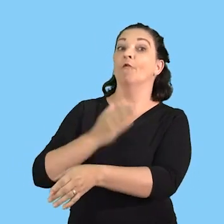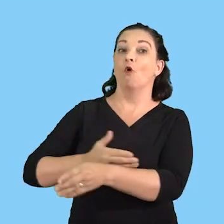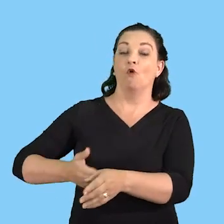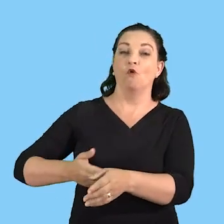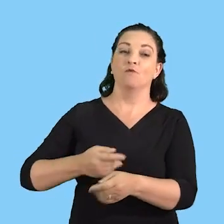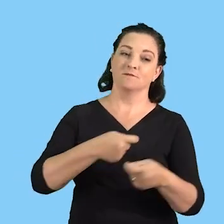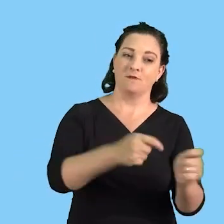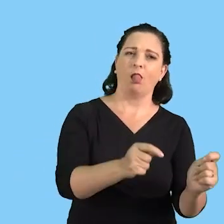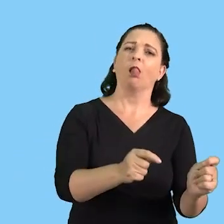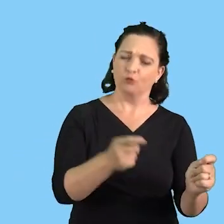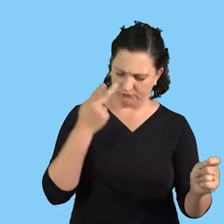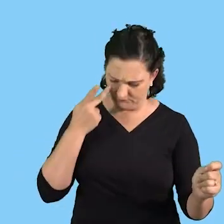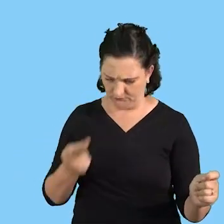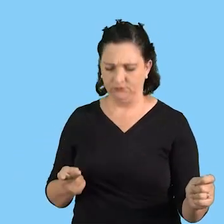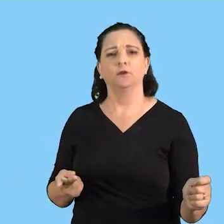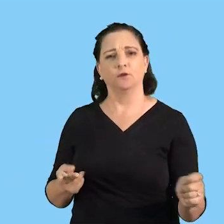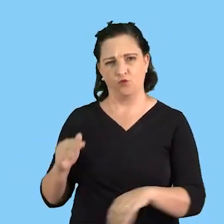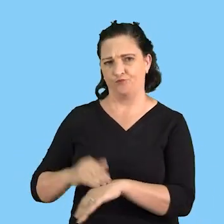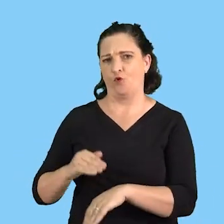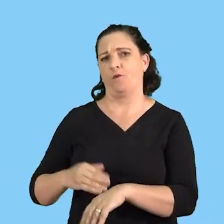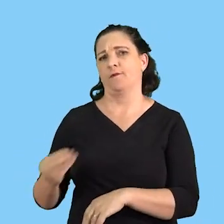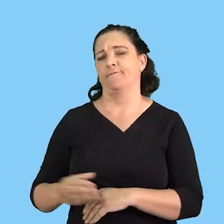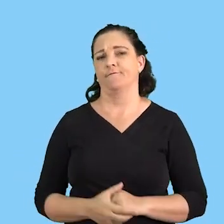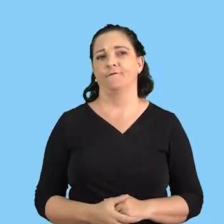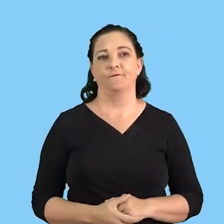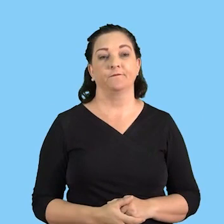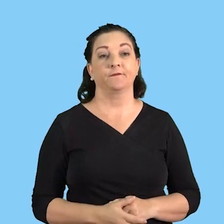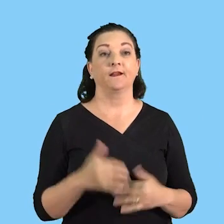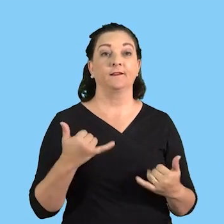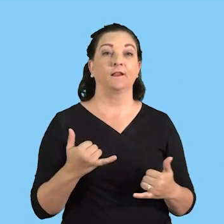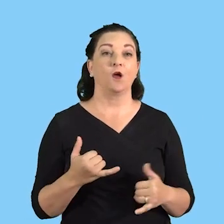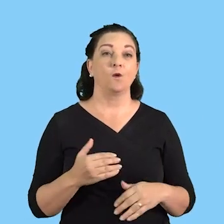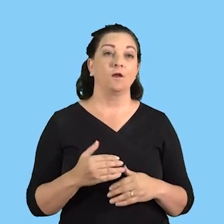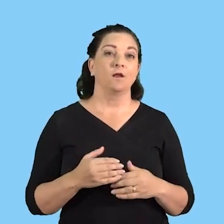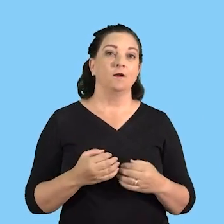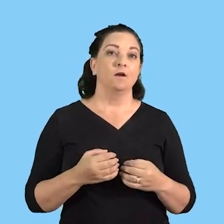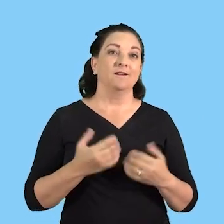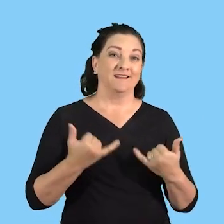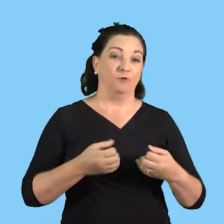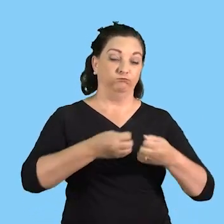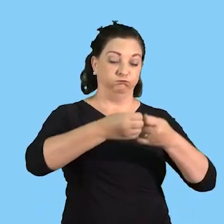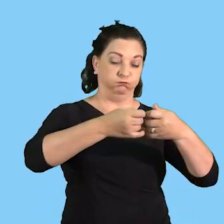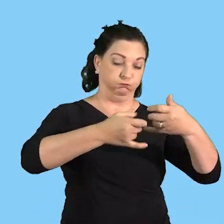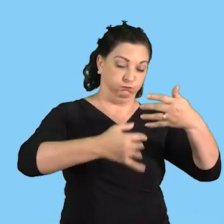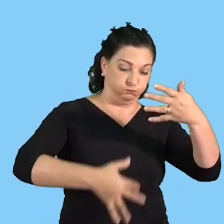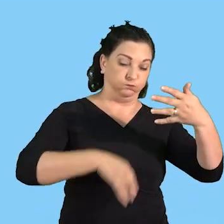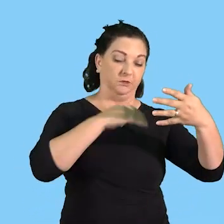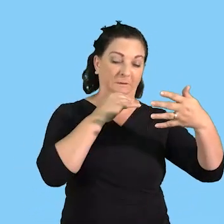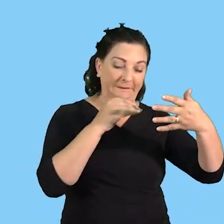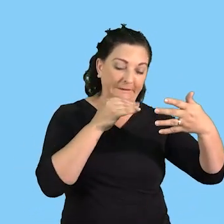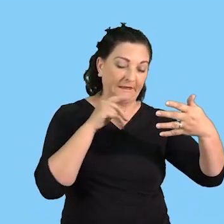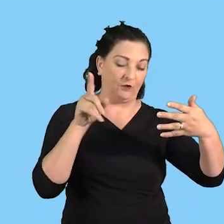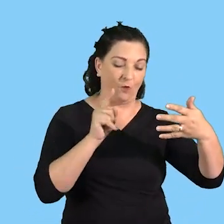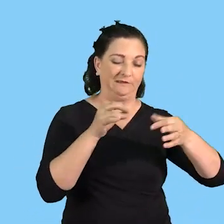Let's then look at our second practice question, which says, elaborate on the meaning